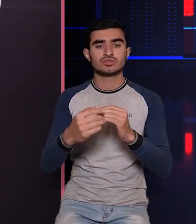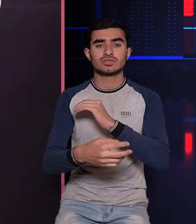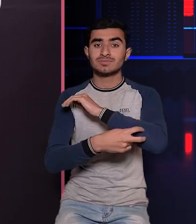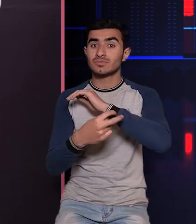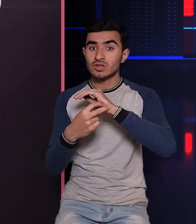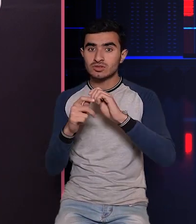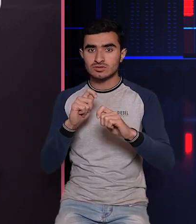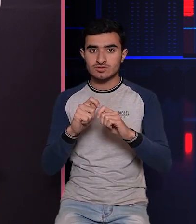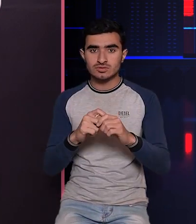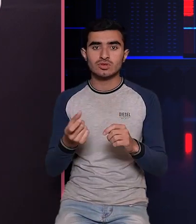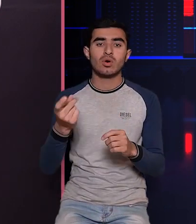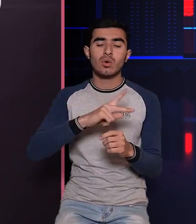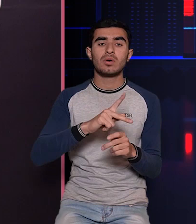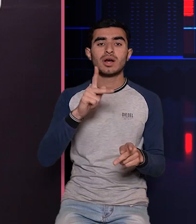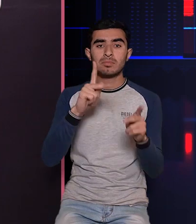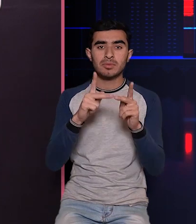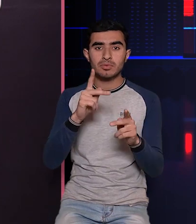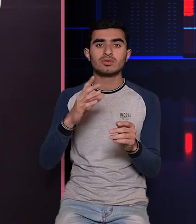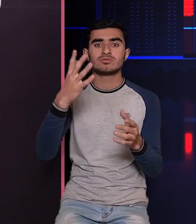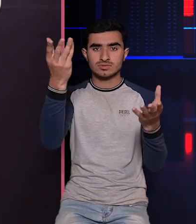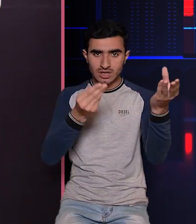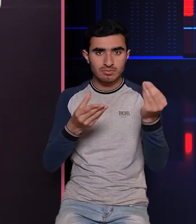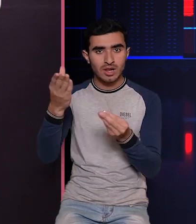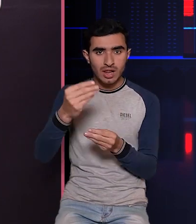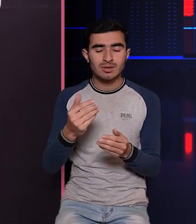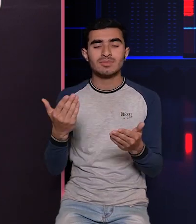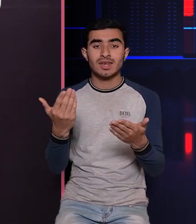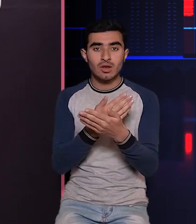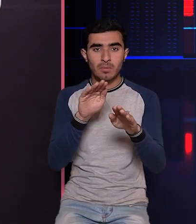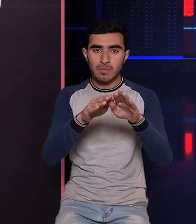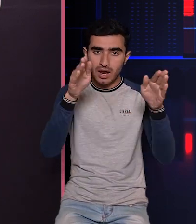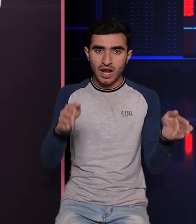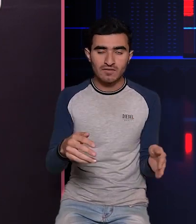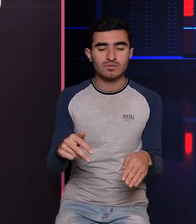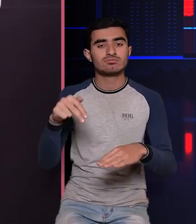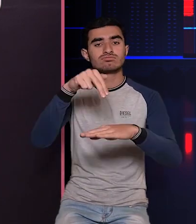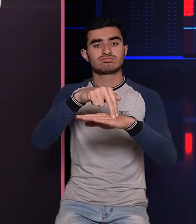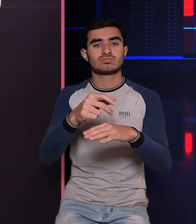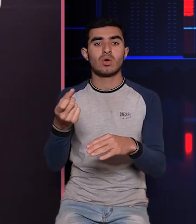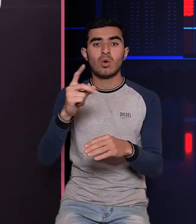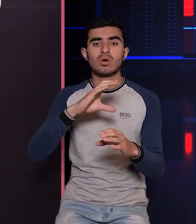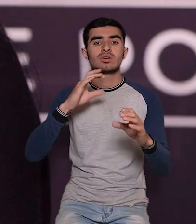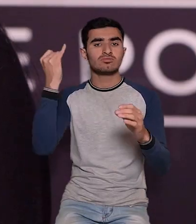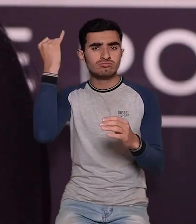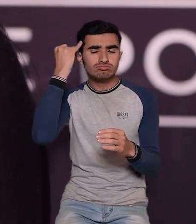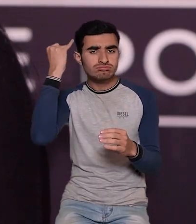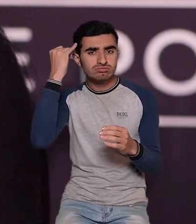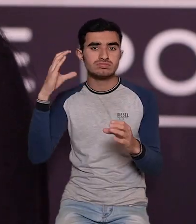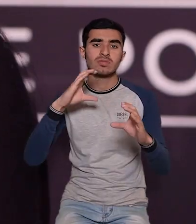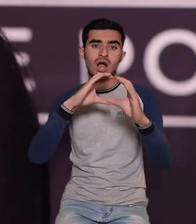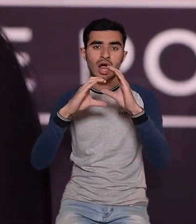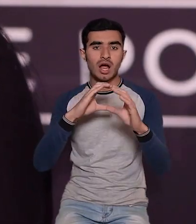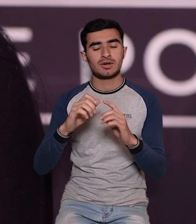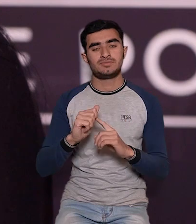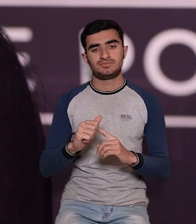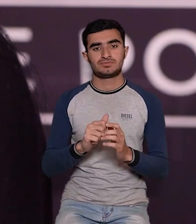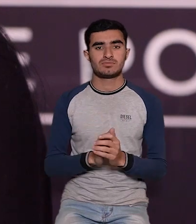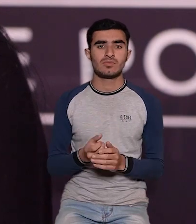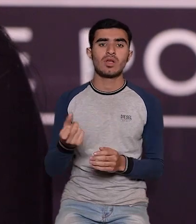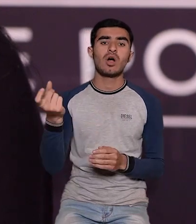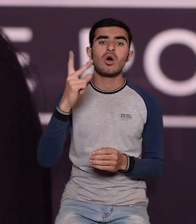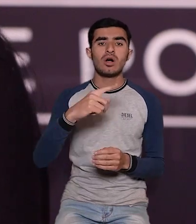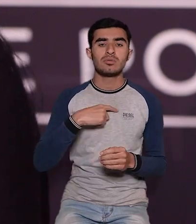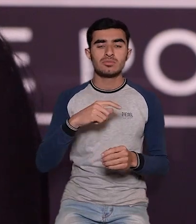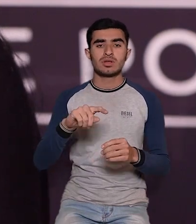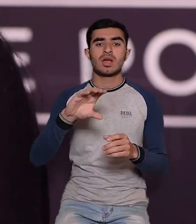conversations, bringing people on the same platform, and creating critical dialogue. The foundation was started